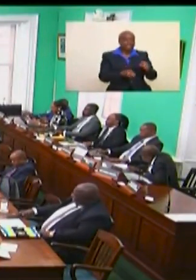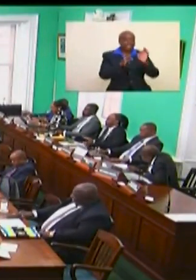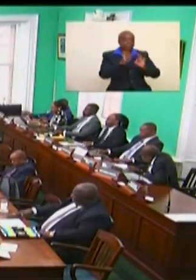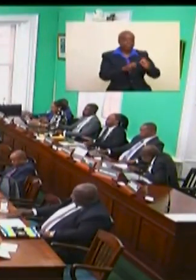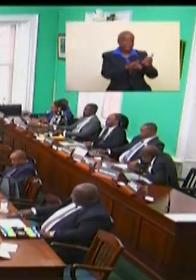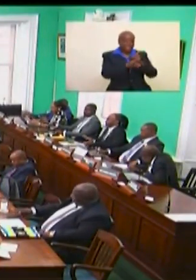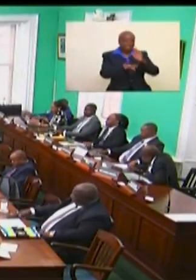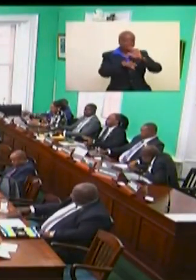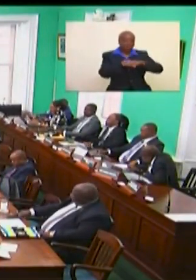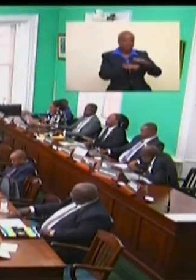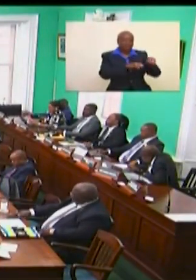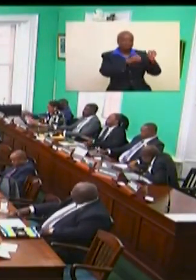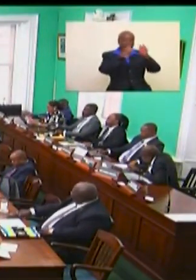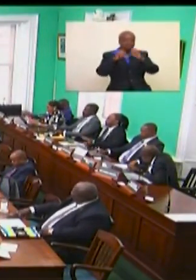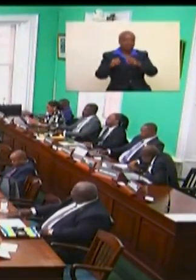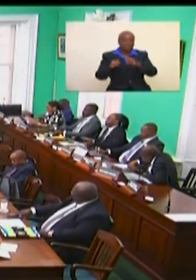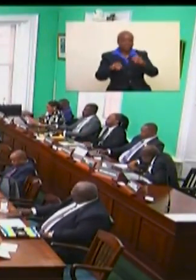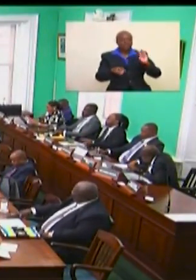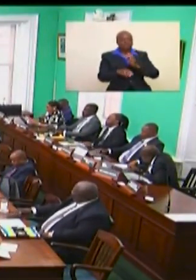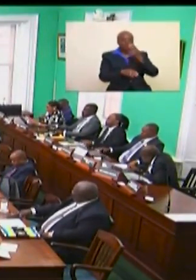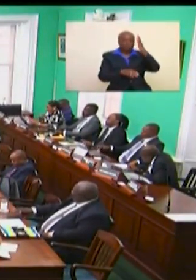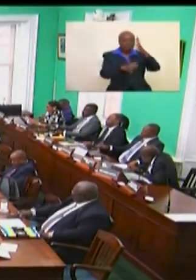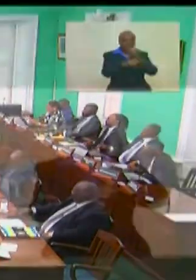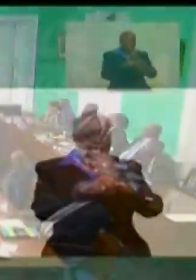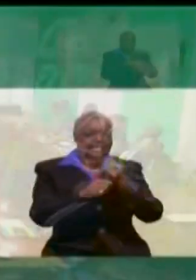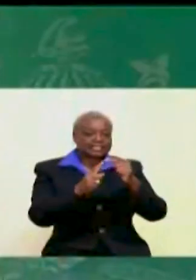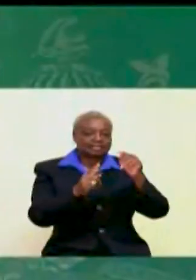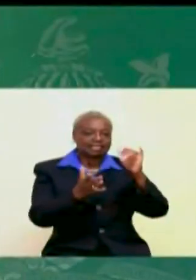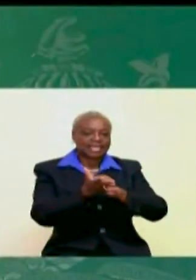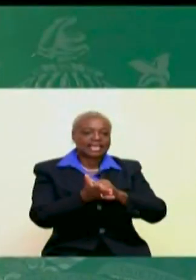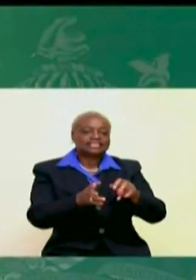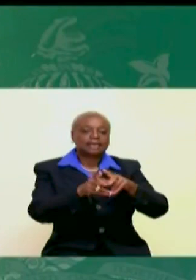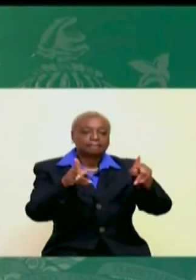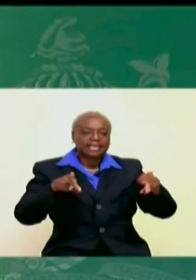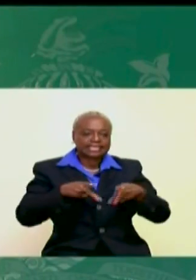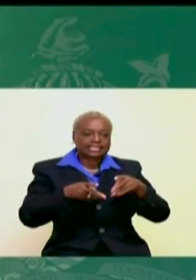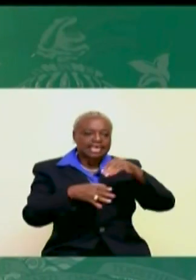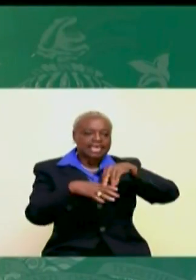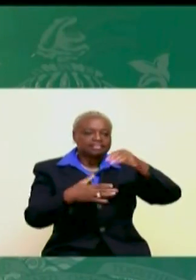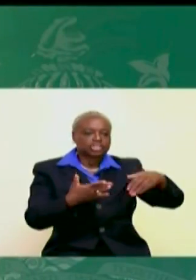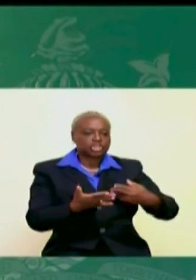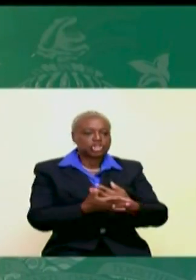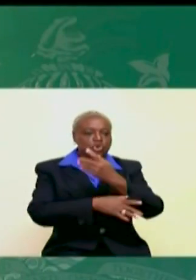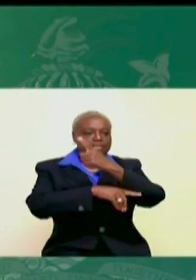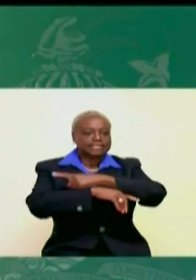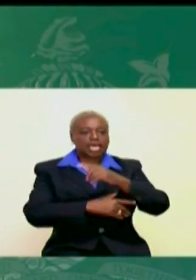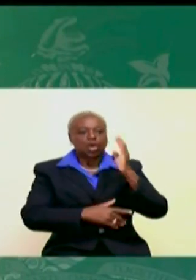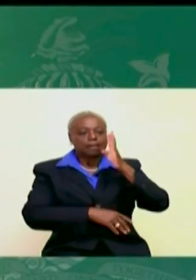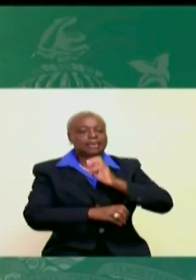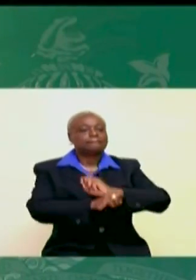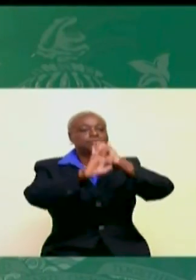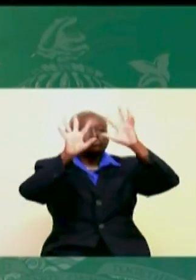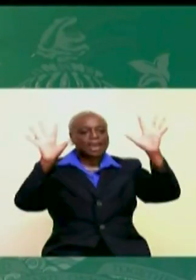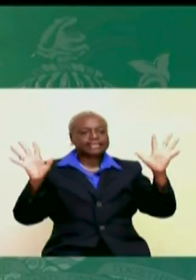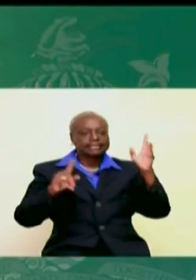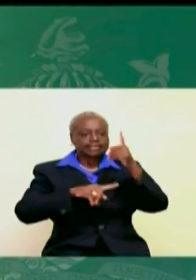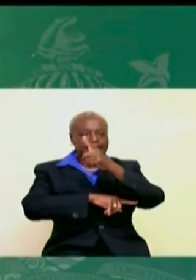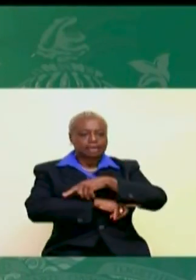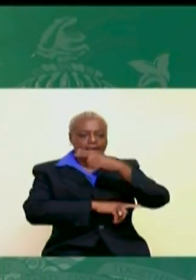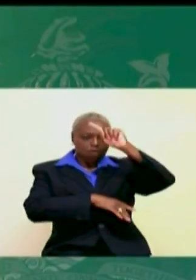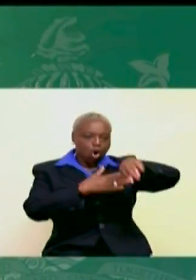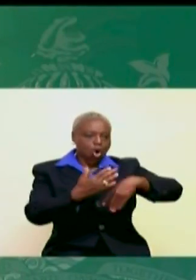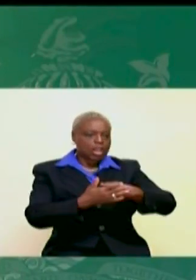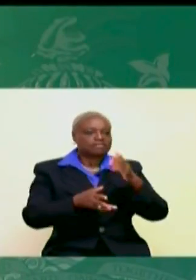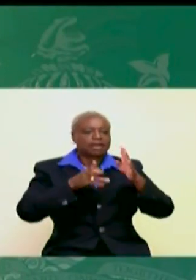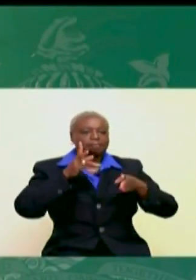on moving, we're going to get to that place. And this new day will be a bright day for all of our people. Thank you,